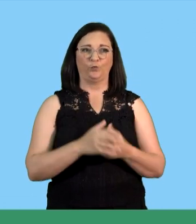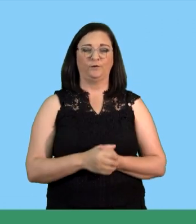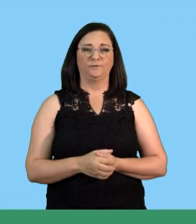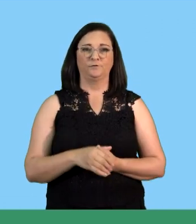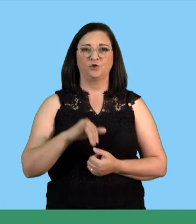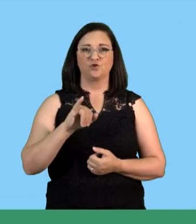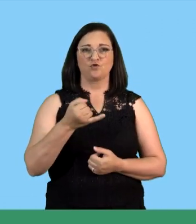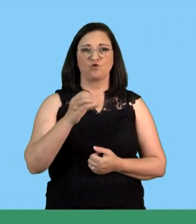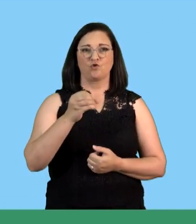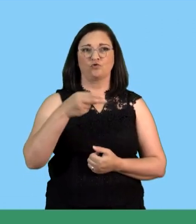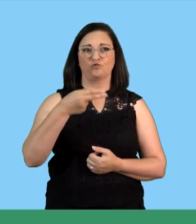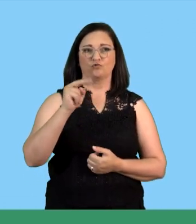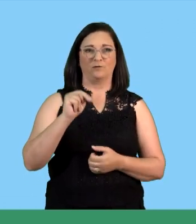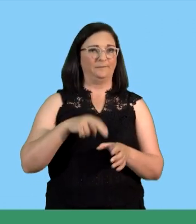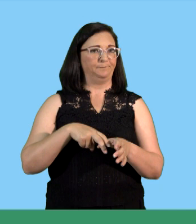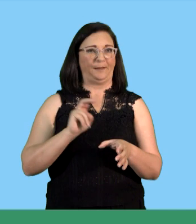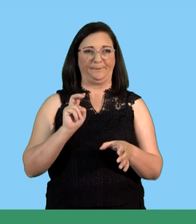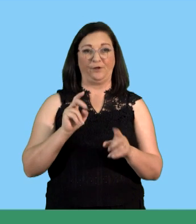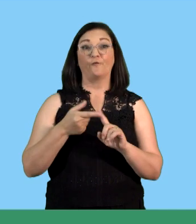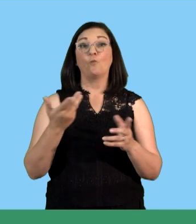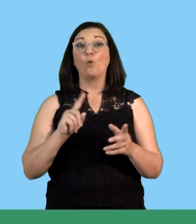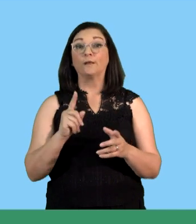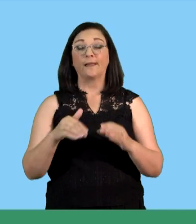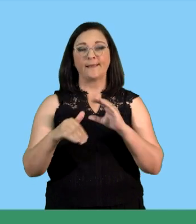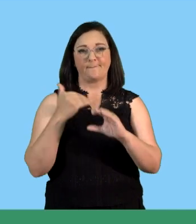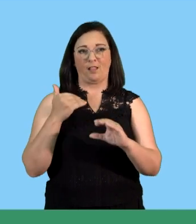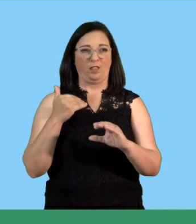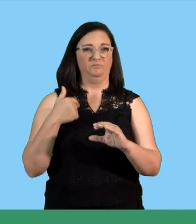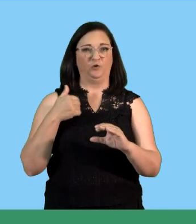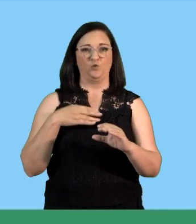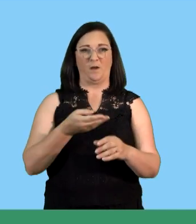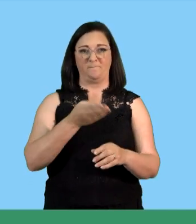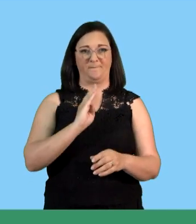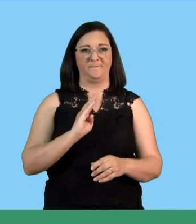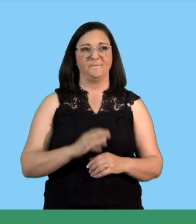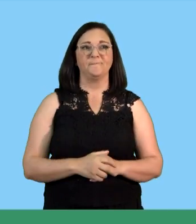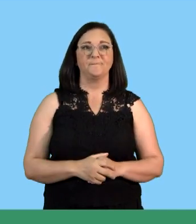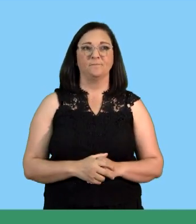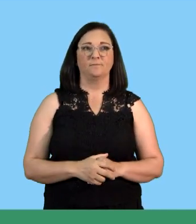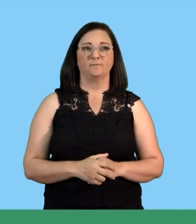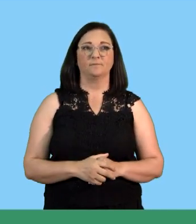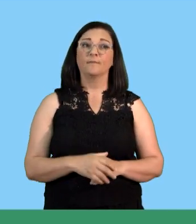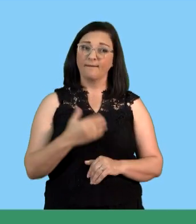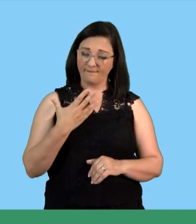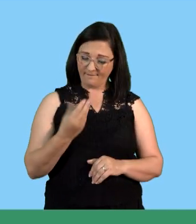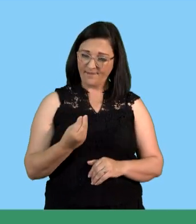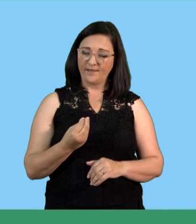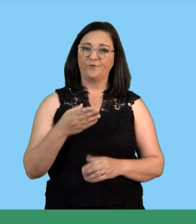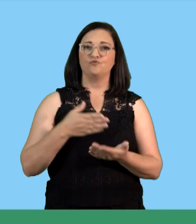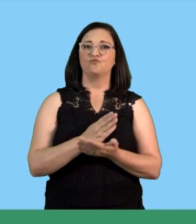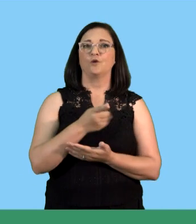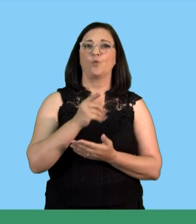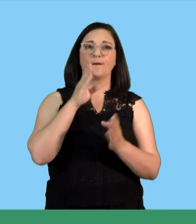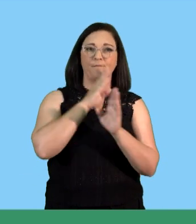John unsubscribed. Remember, I said the keyword unsubscribed from direct promotional emails. Right, so you've got the right